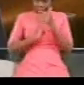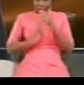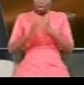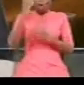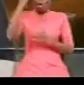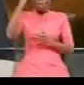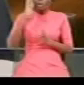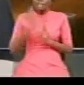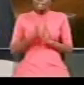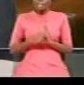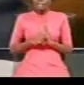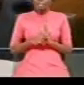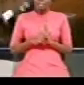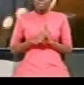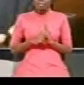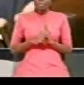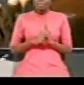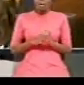godliness,